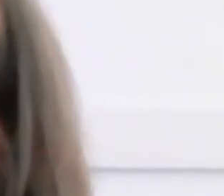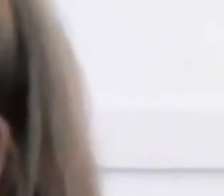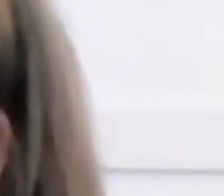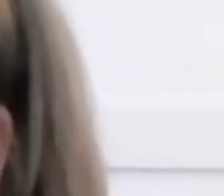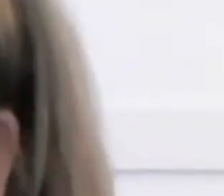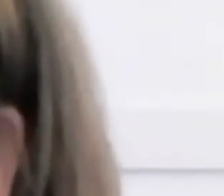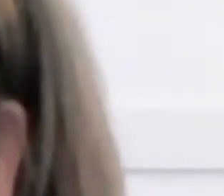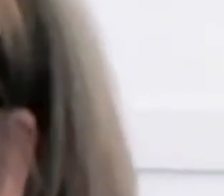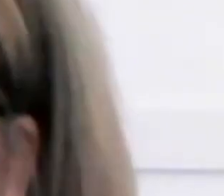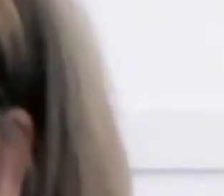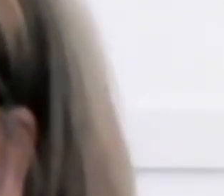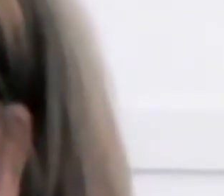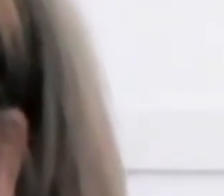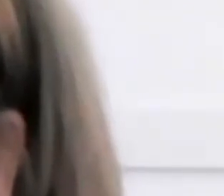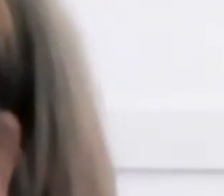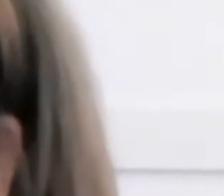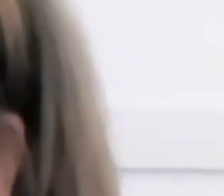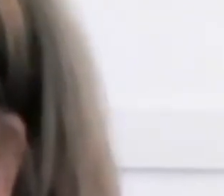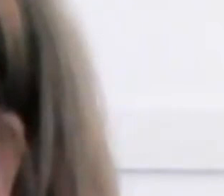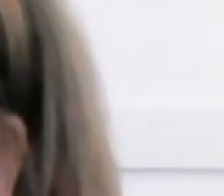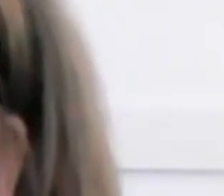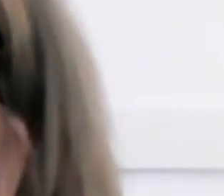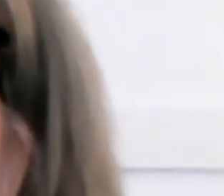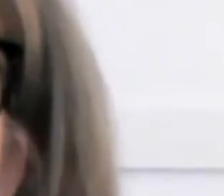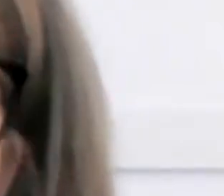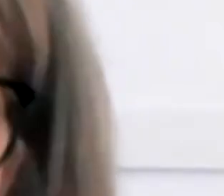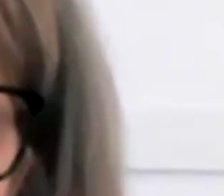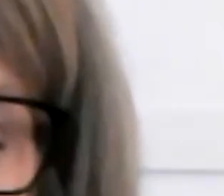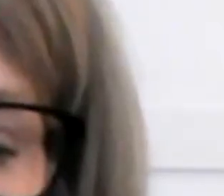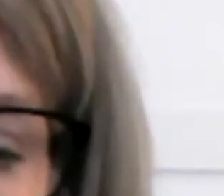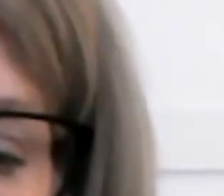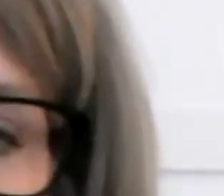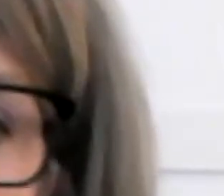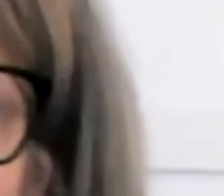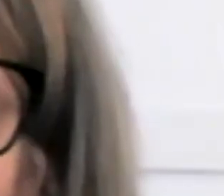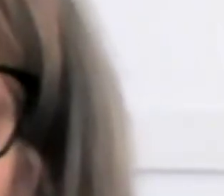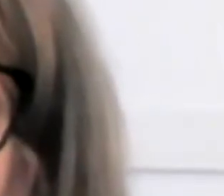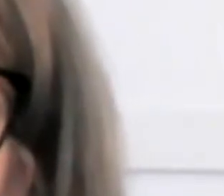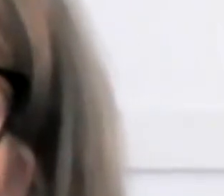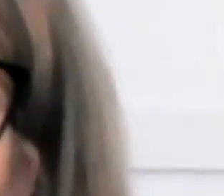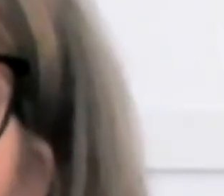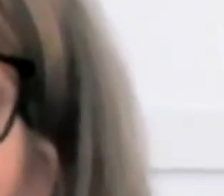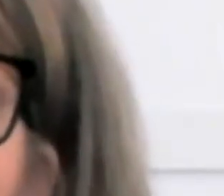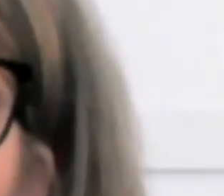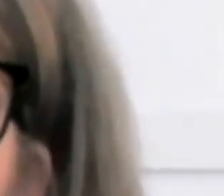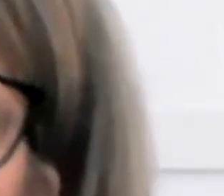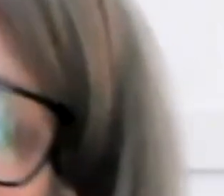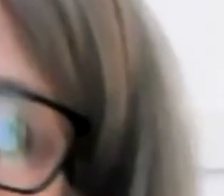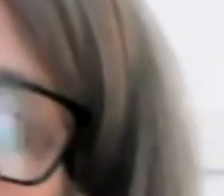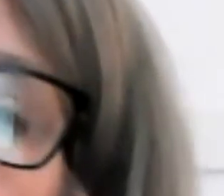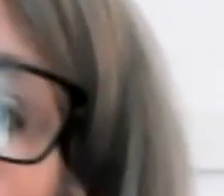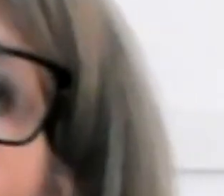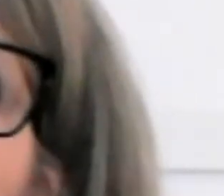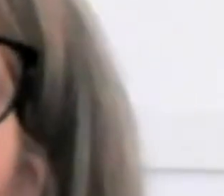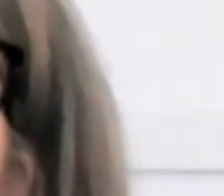providing care to specific individuals that need it. And I think moving forward with a self-healing communities kind